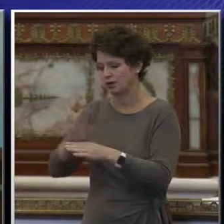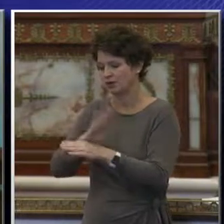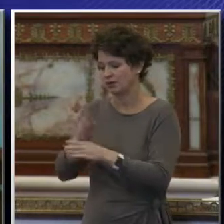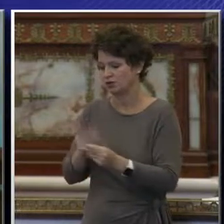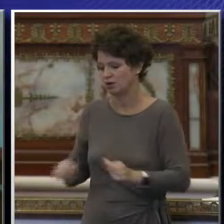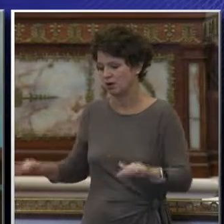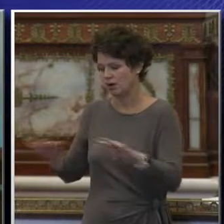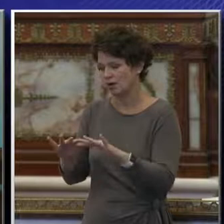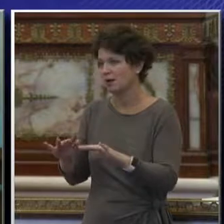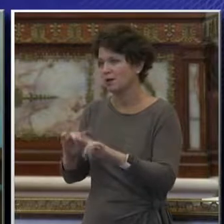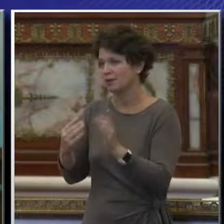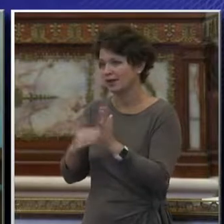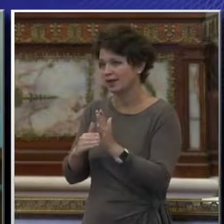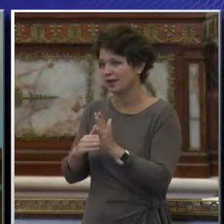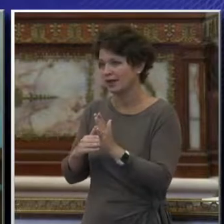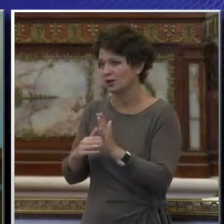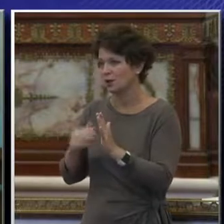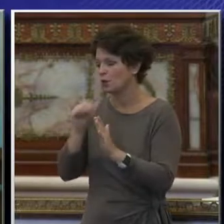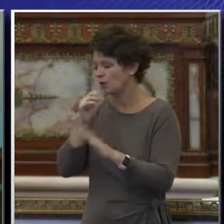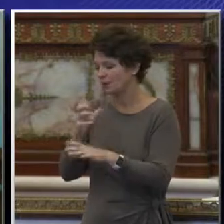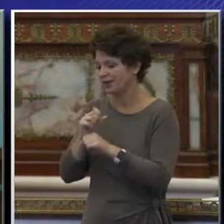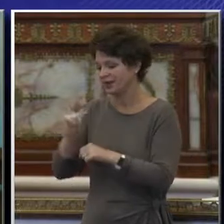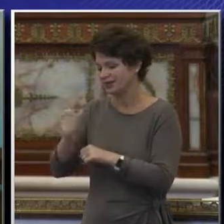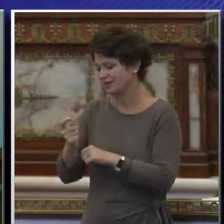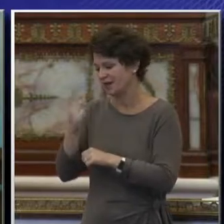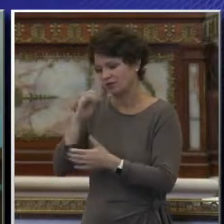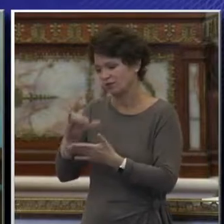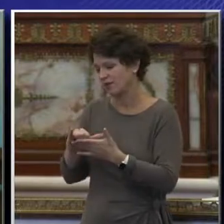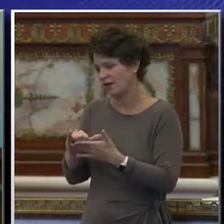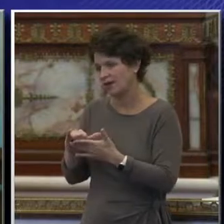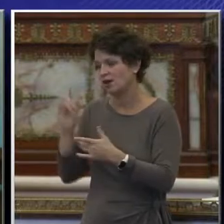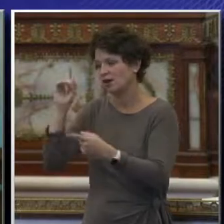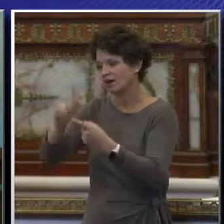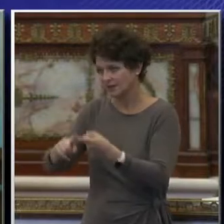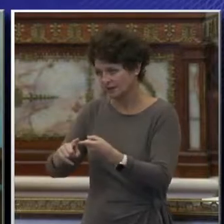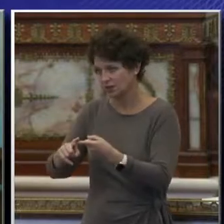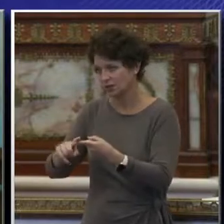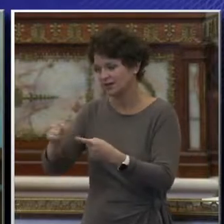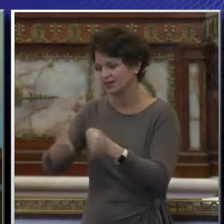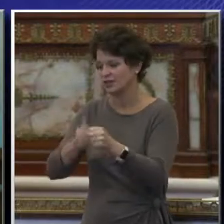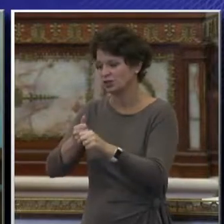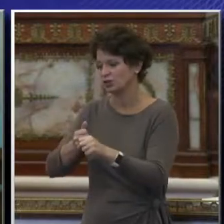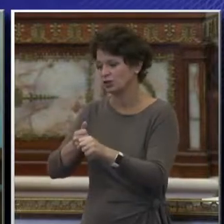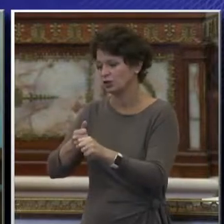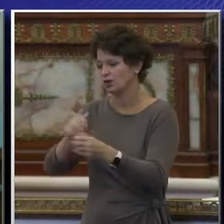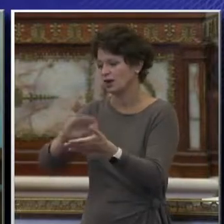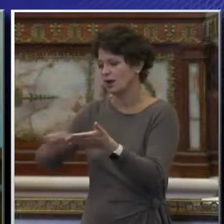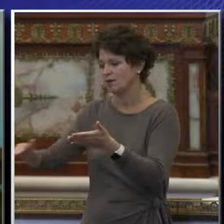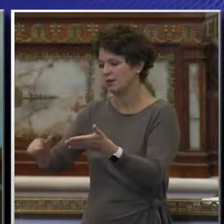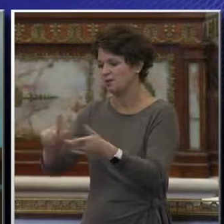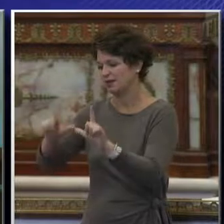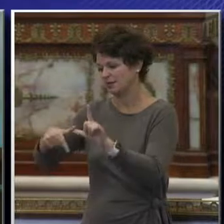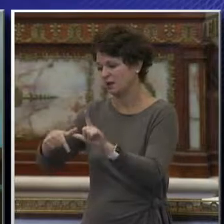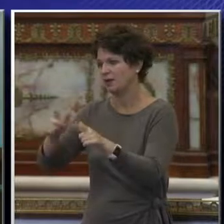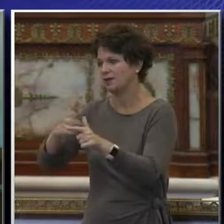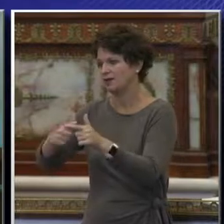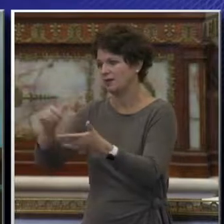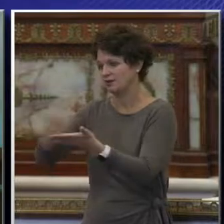so we wouldn't capture the tax basis for that until the 10-year abatement has expired.